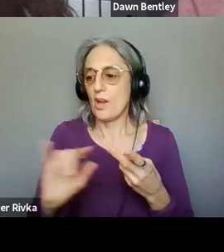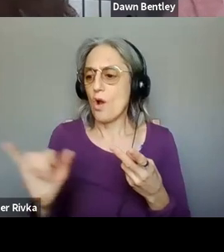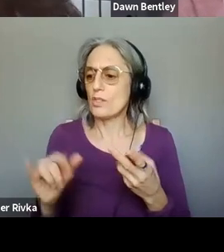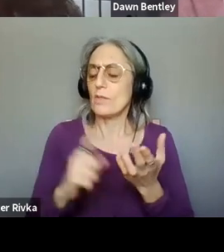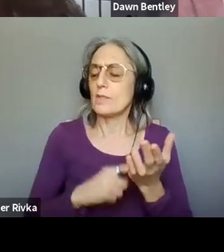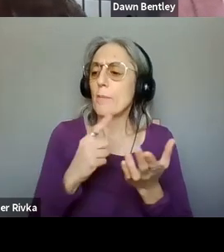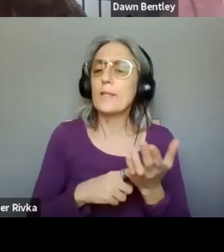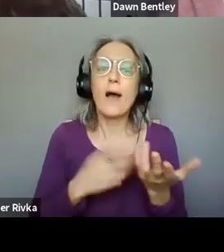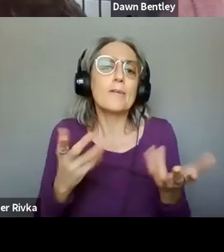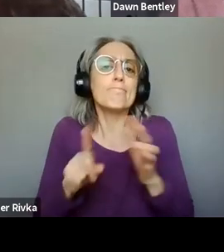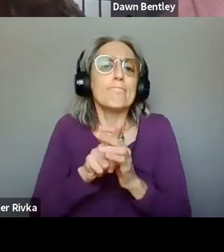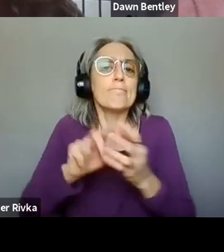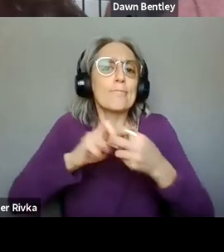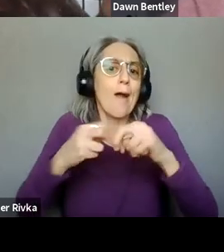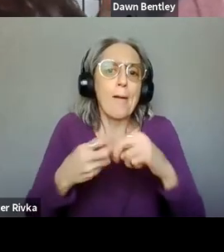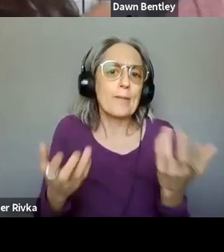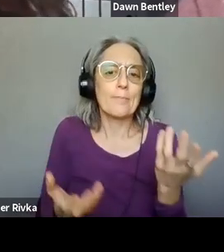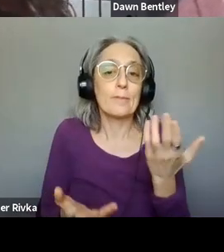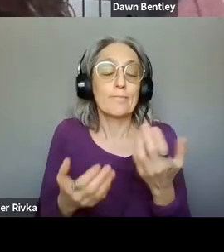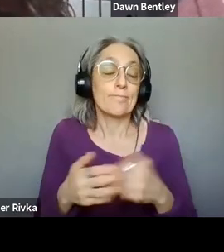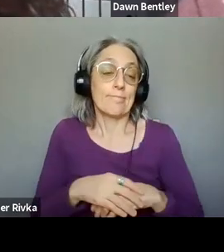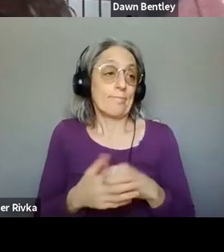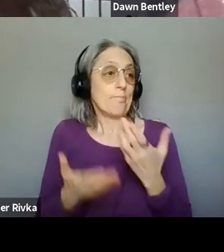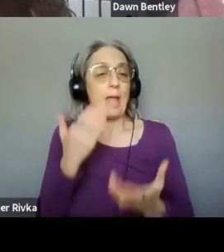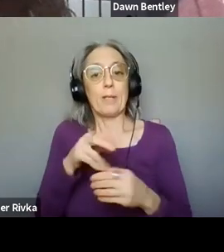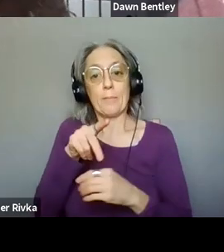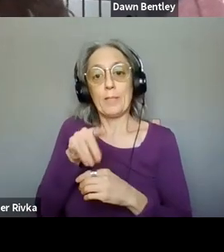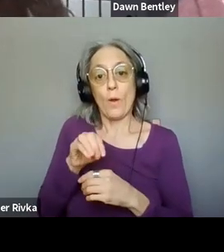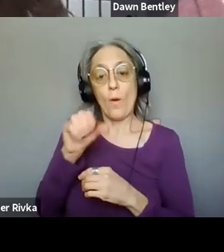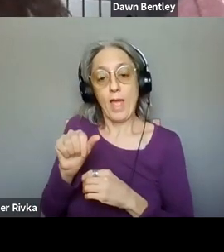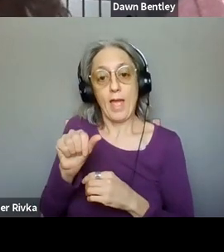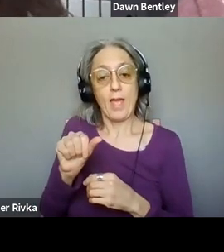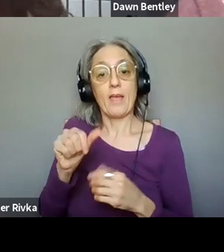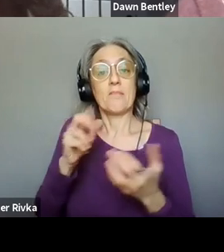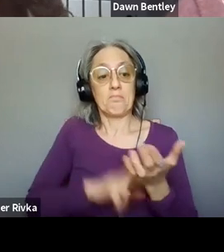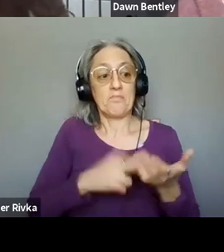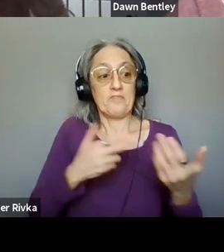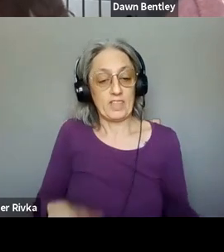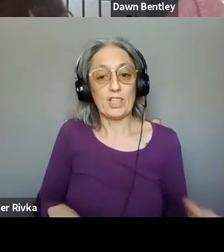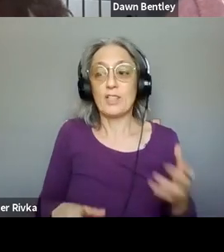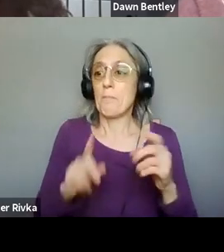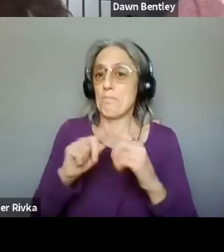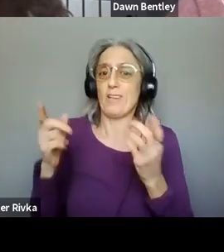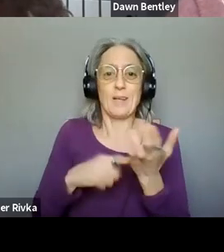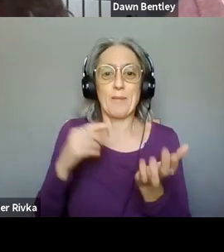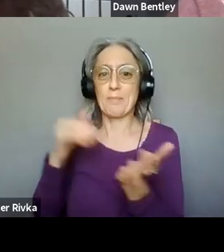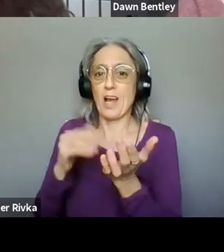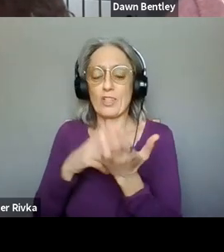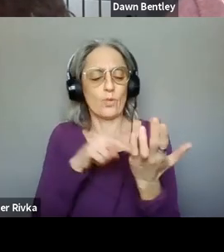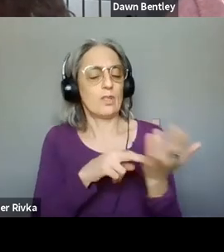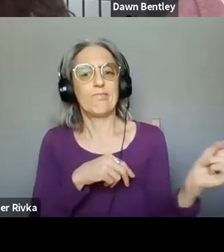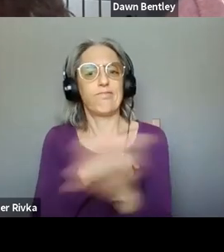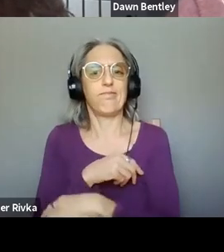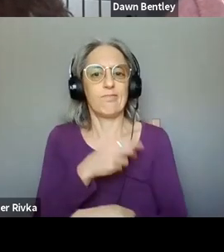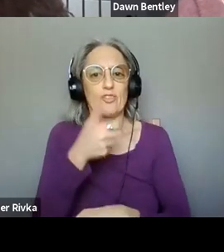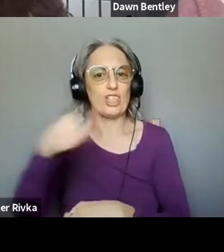come up because just because you have a power of attorney doesn't mean that a provider or doctor is not going to reject that. So a guardianship may be necessary